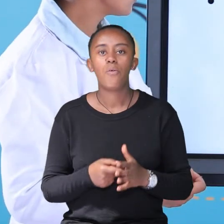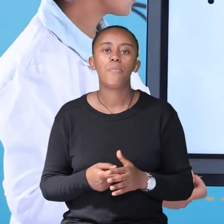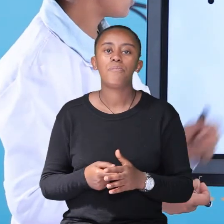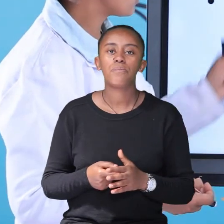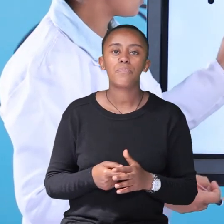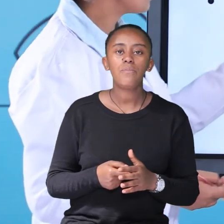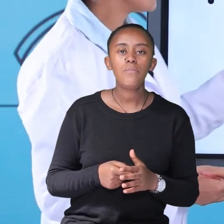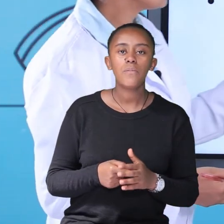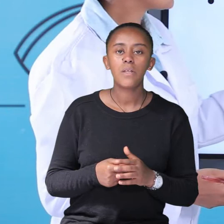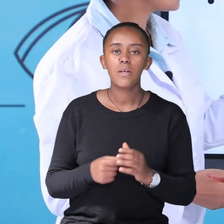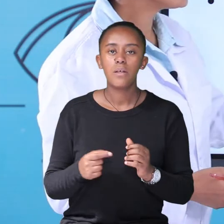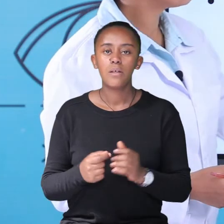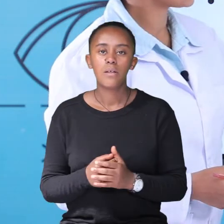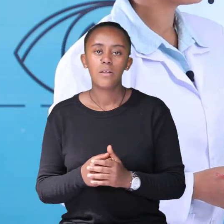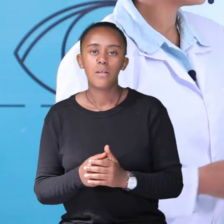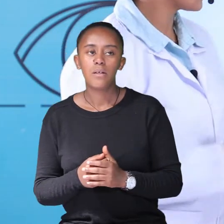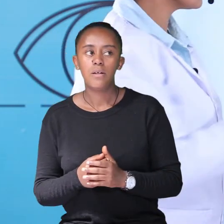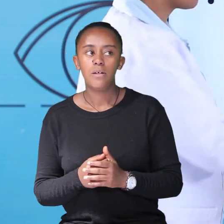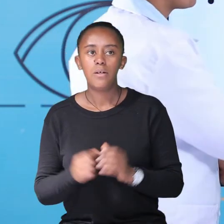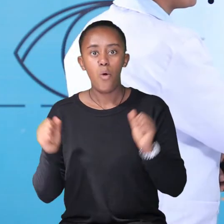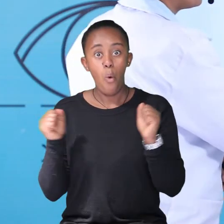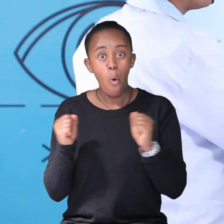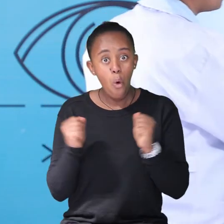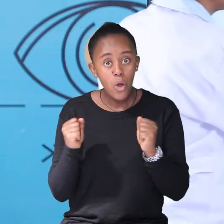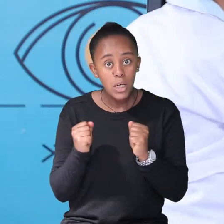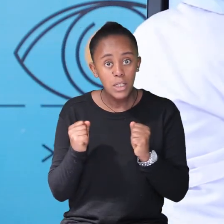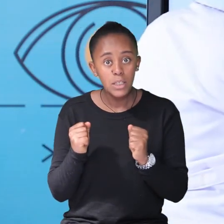example, this example, in cold, bright day,